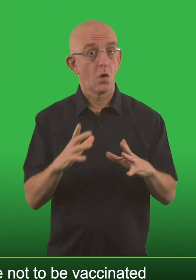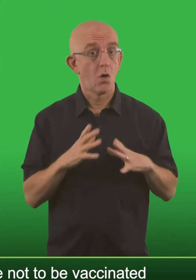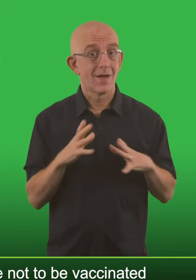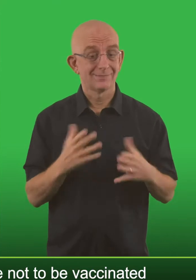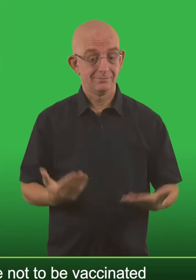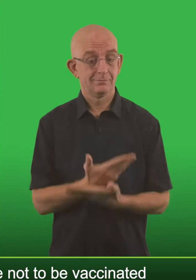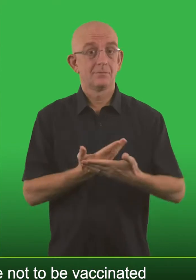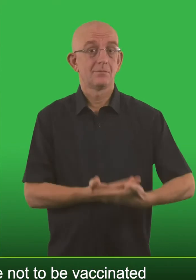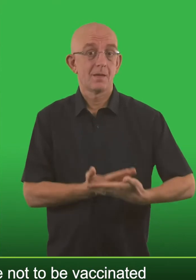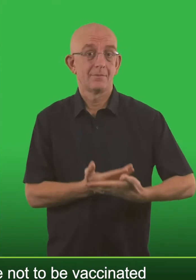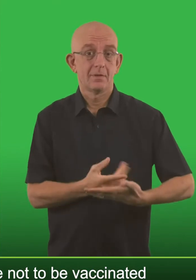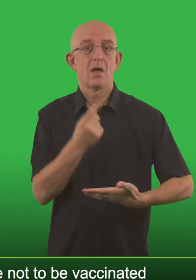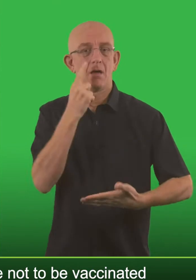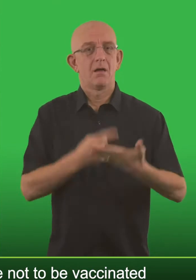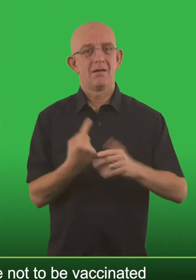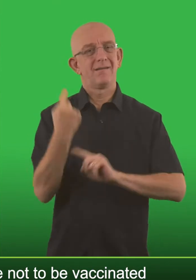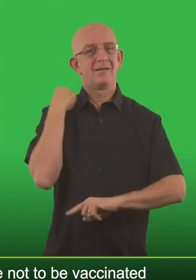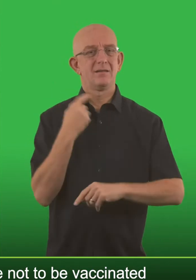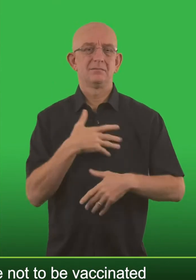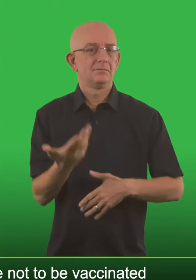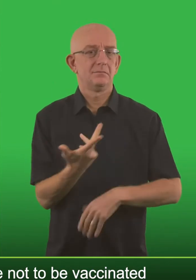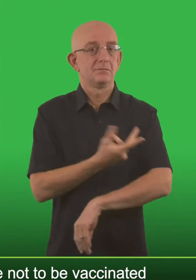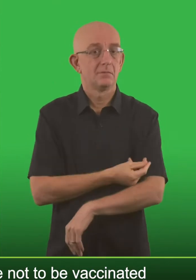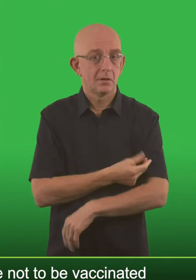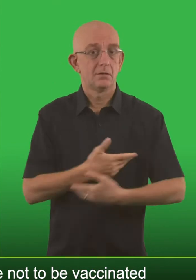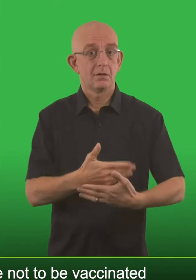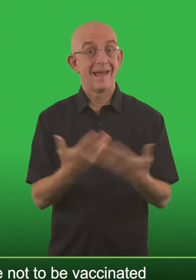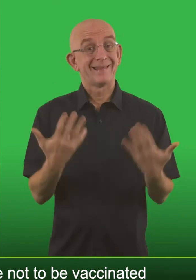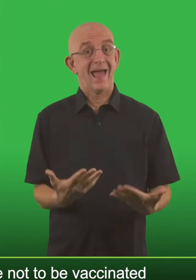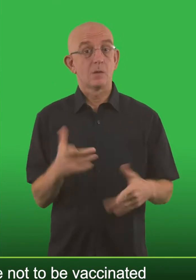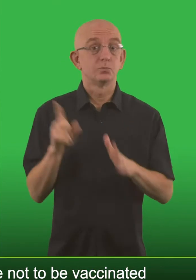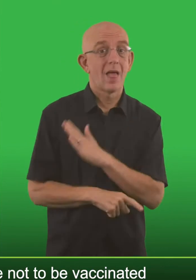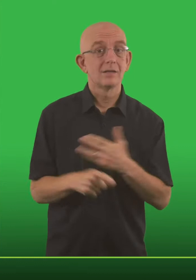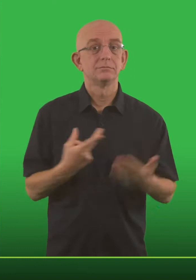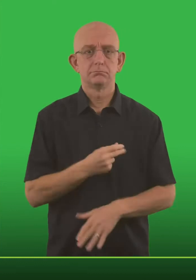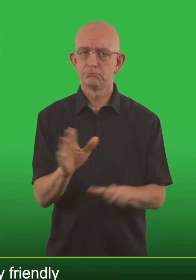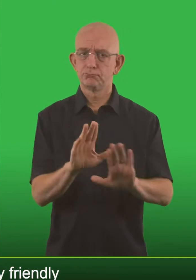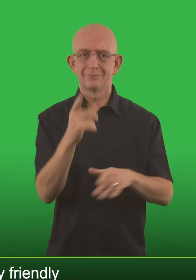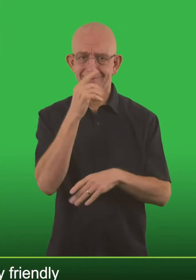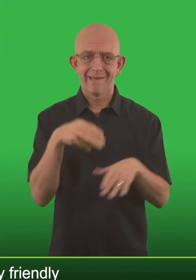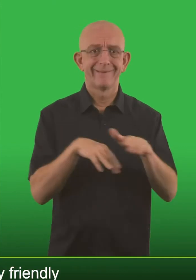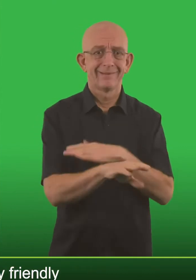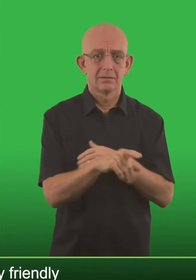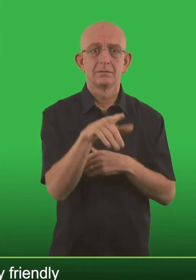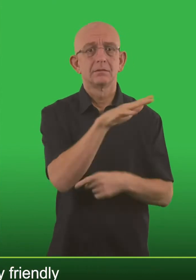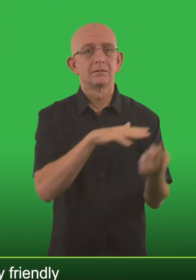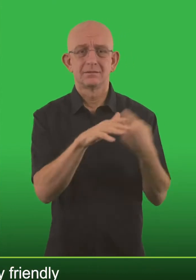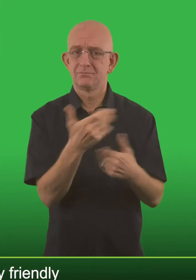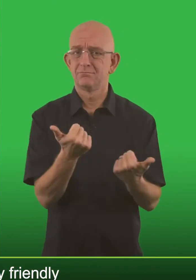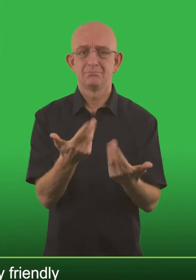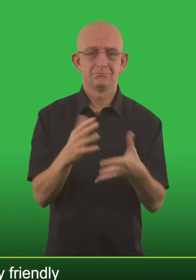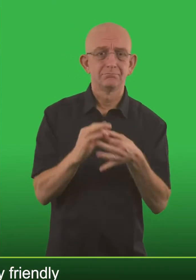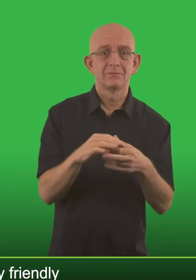you've recently had a baby and you chose not to be vaccinated when you're pregnant, it's not too late to get vaccinated now. All vaccination clinics are